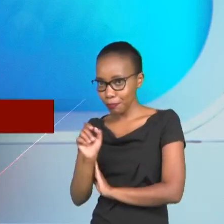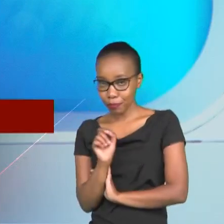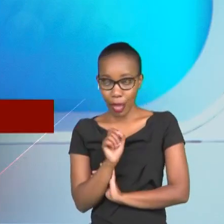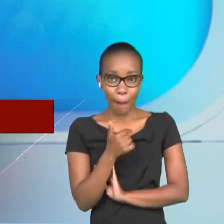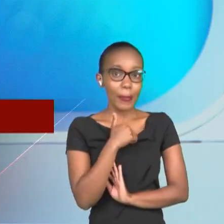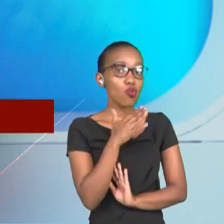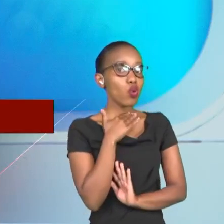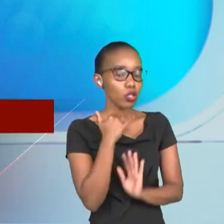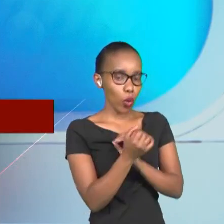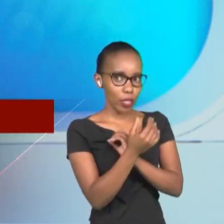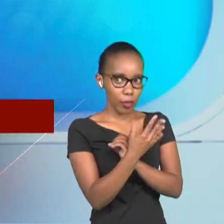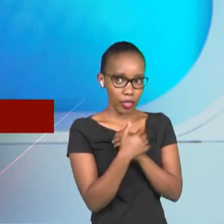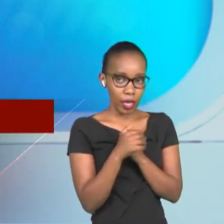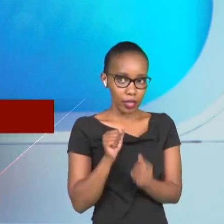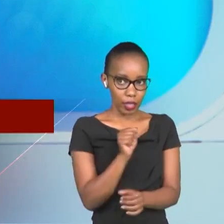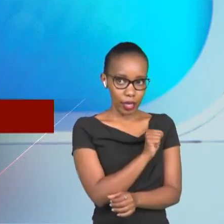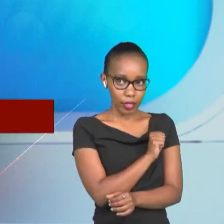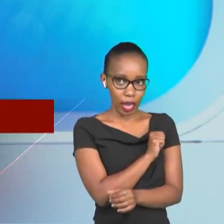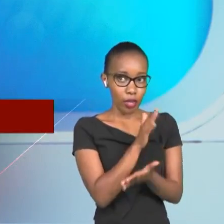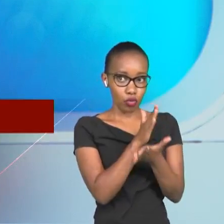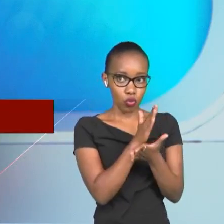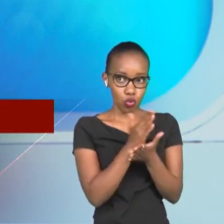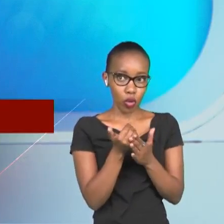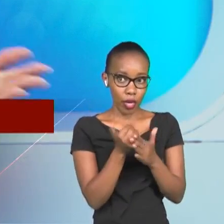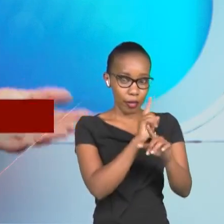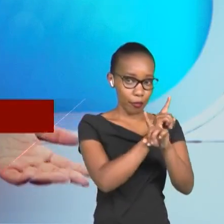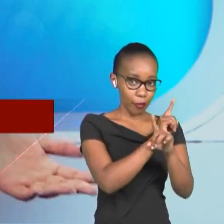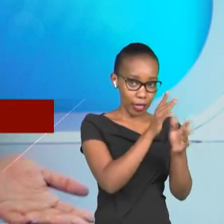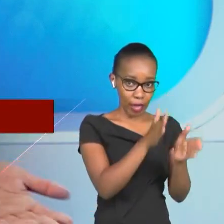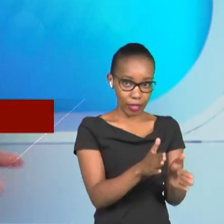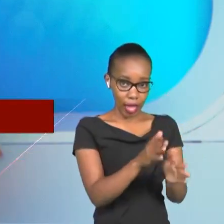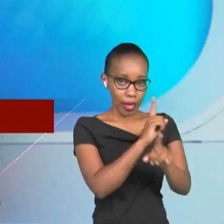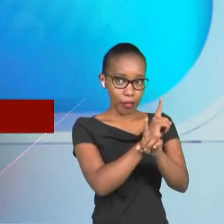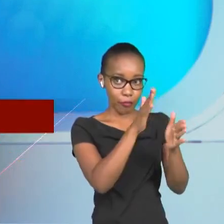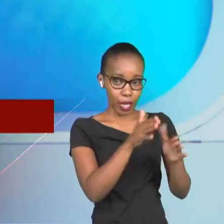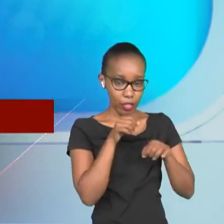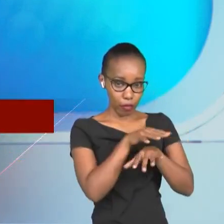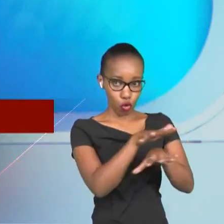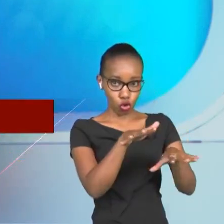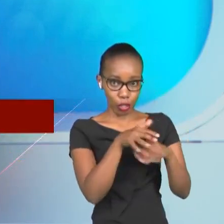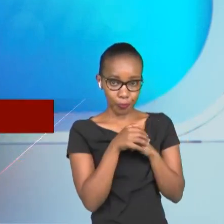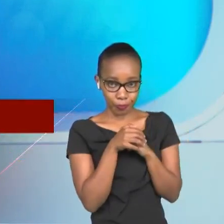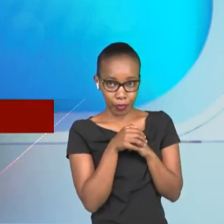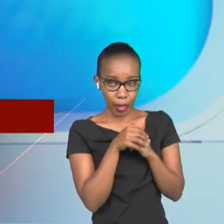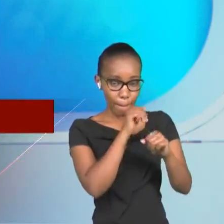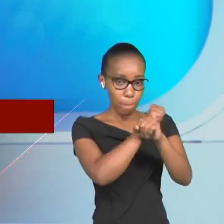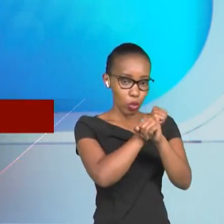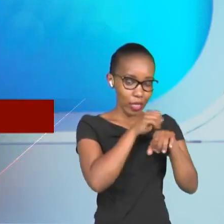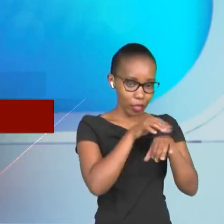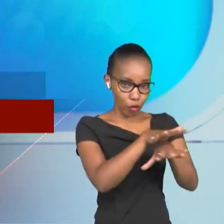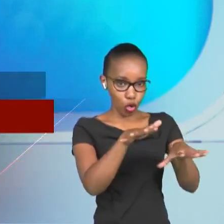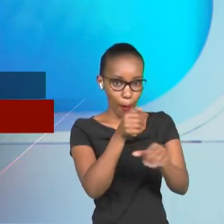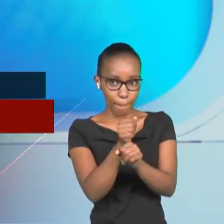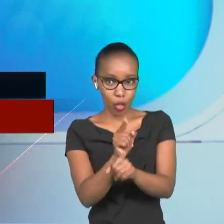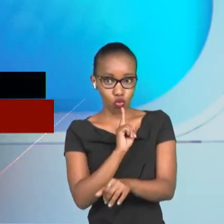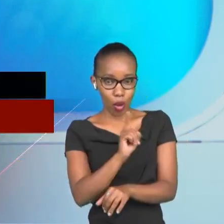get to. You know, the Senate ideally is supposed to be the defenders. They're supposed to be the defenders of devolution. They're supposed to protect devolution. They're supposed to